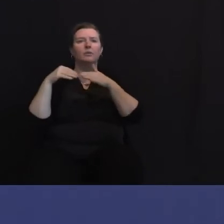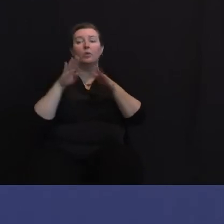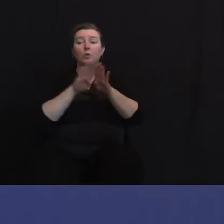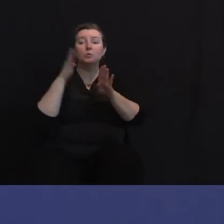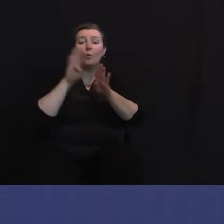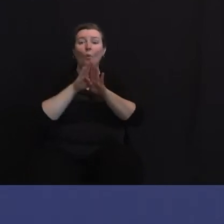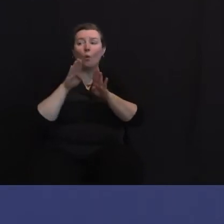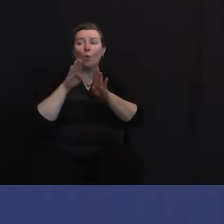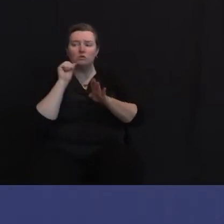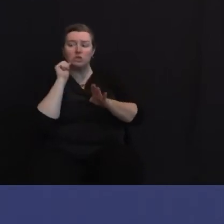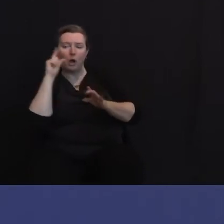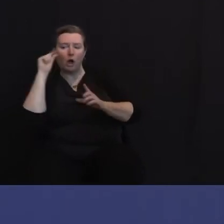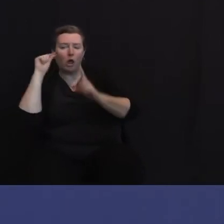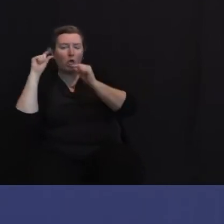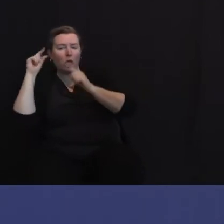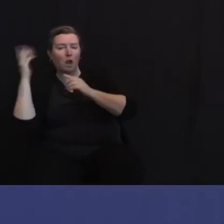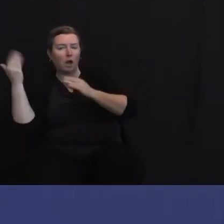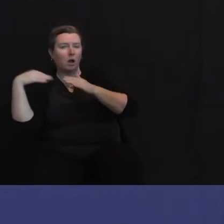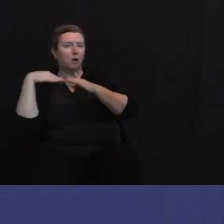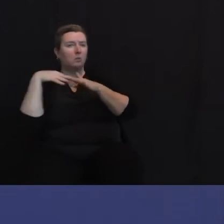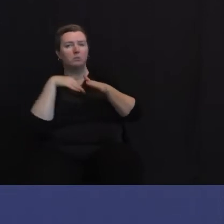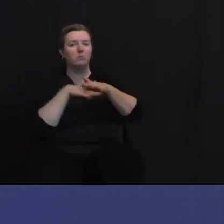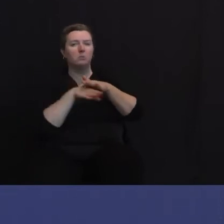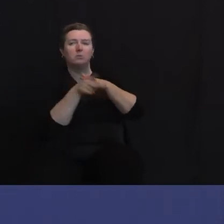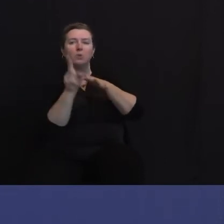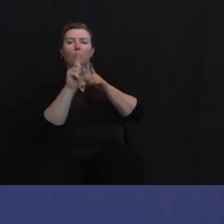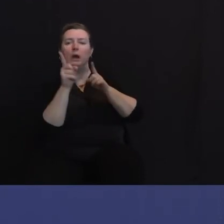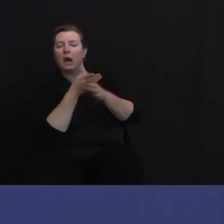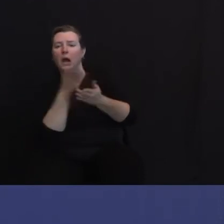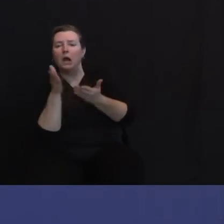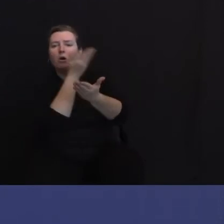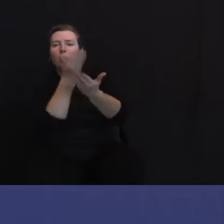to assault our Constitution and question the validity of the